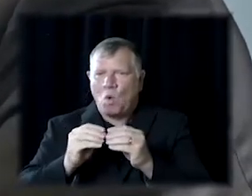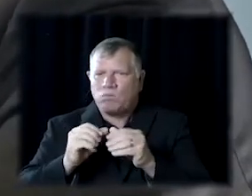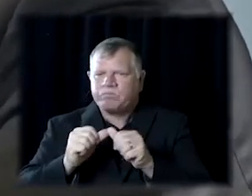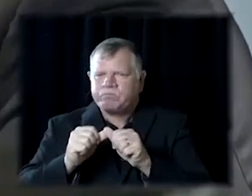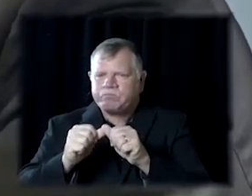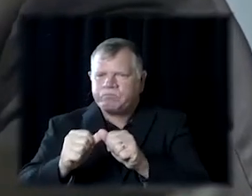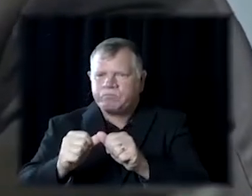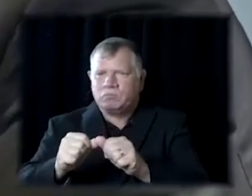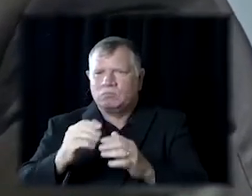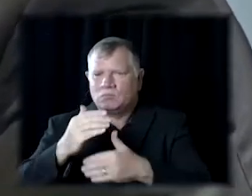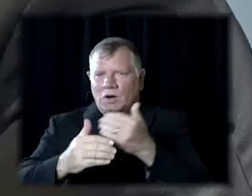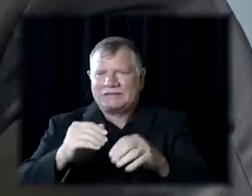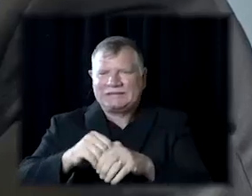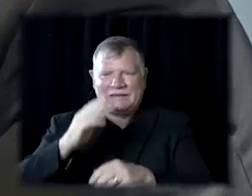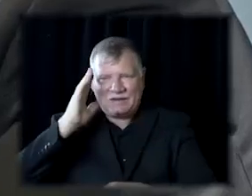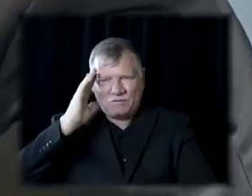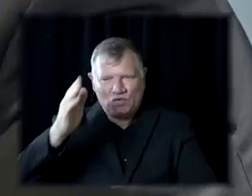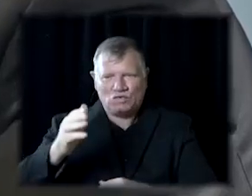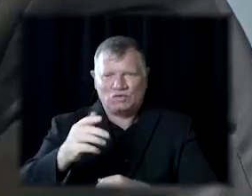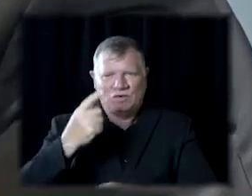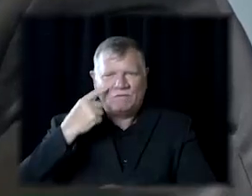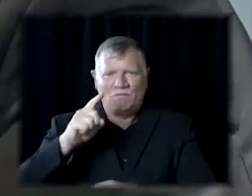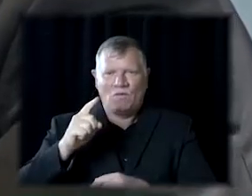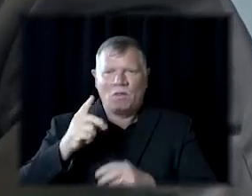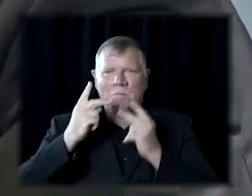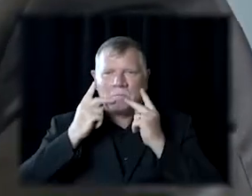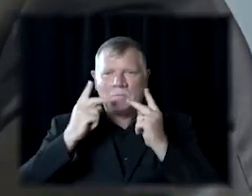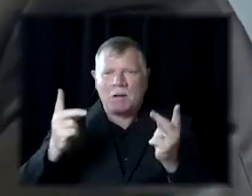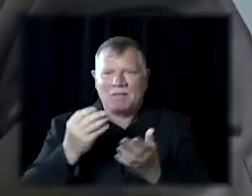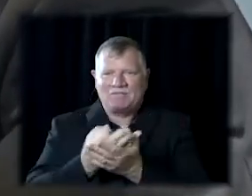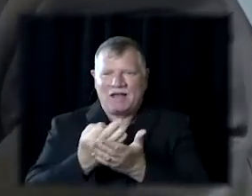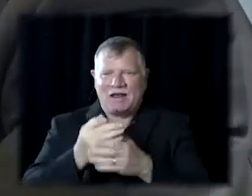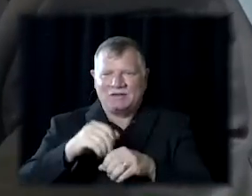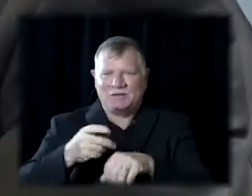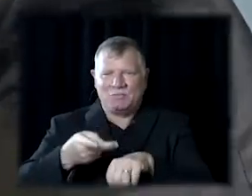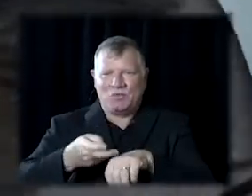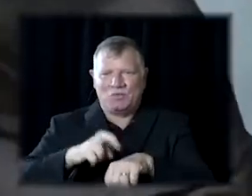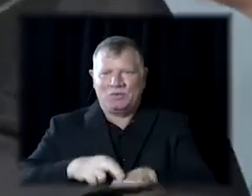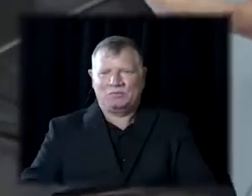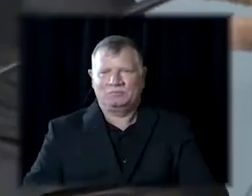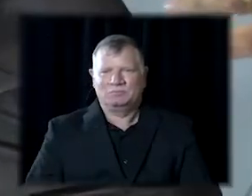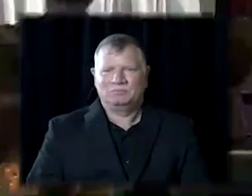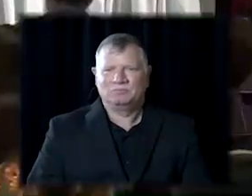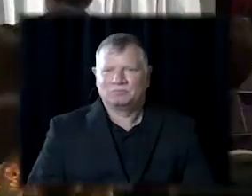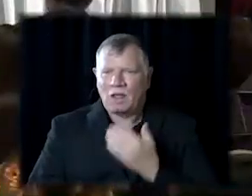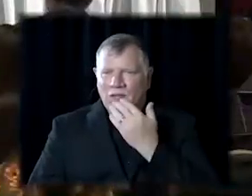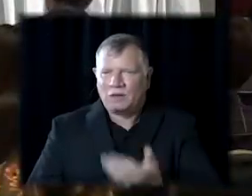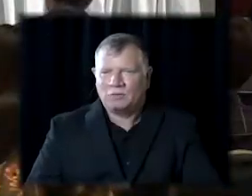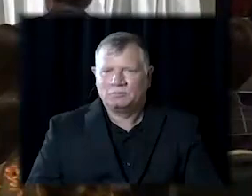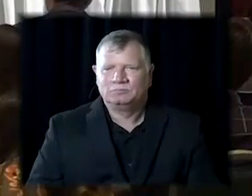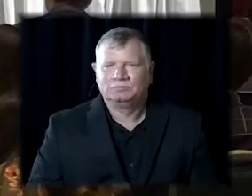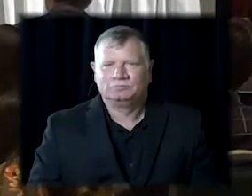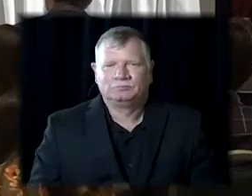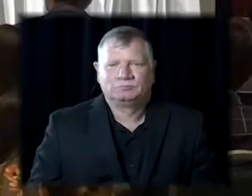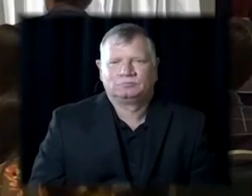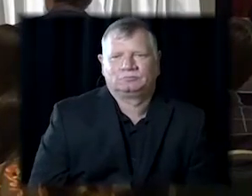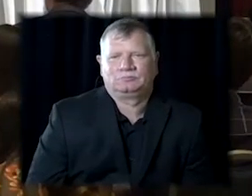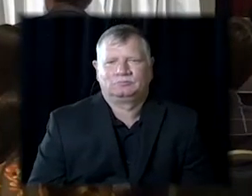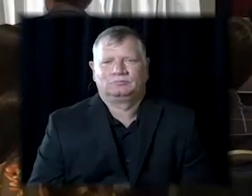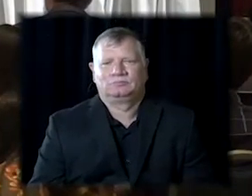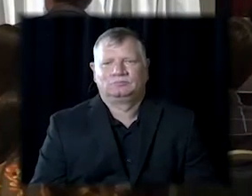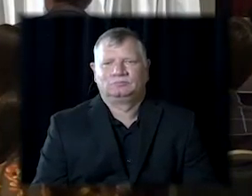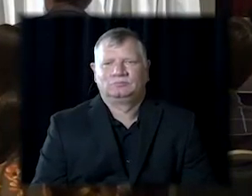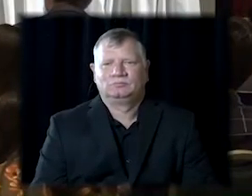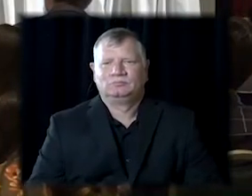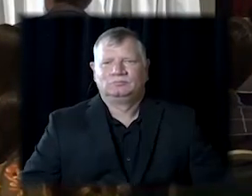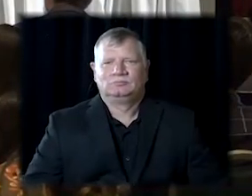sustainable process in the future for public finance in Puerto Rico. Thank you. Thank you. Would anybody like to